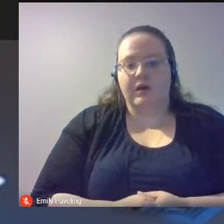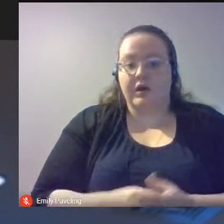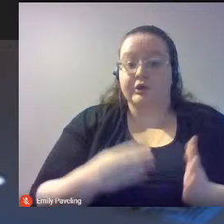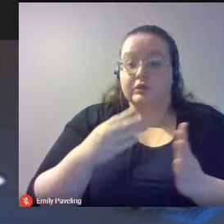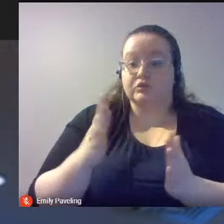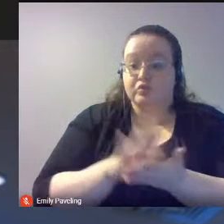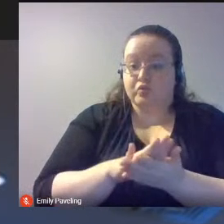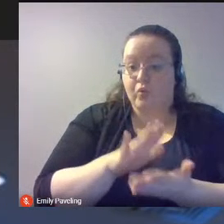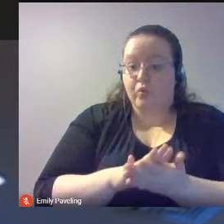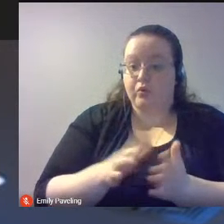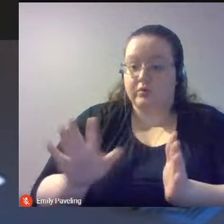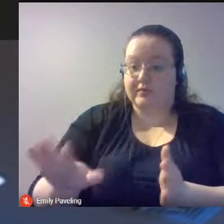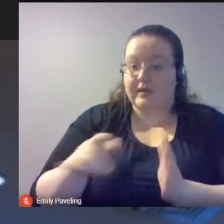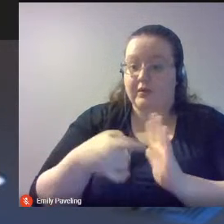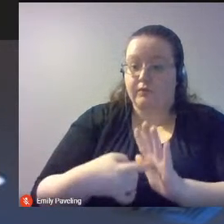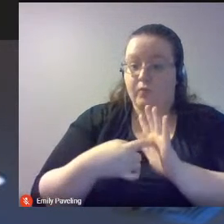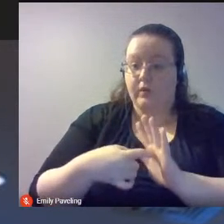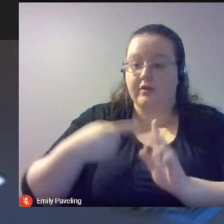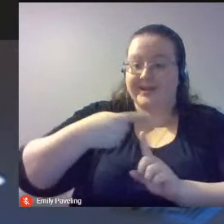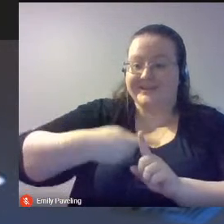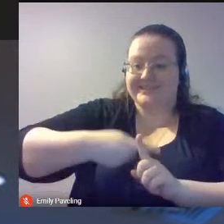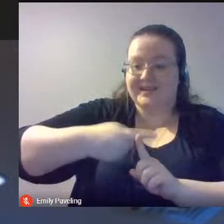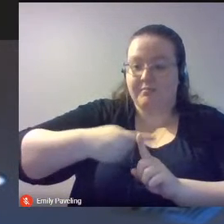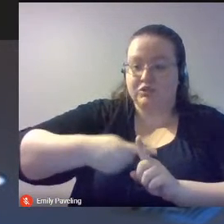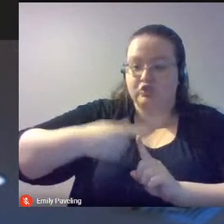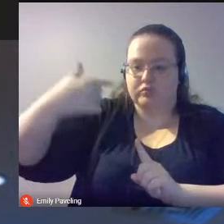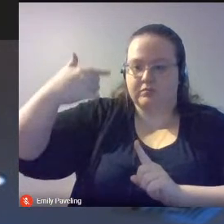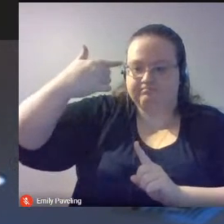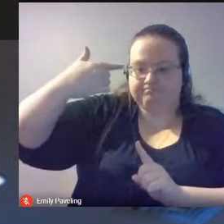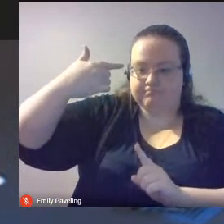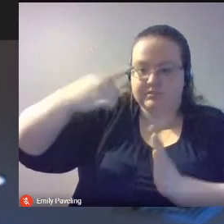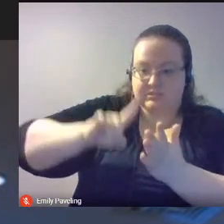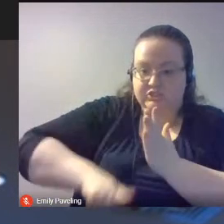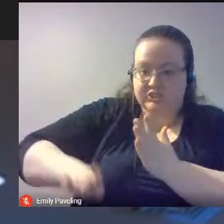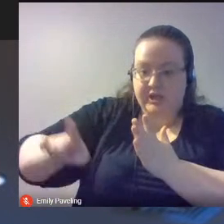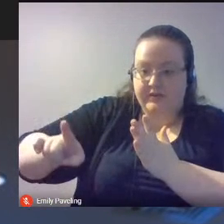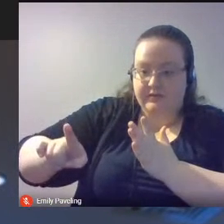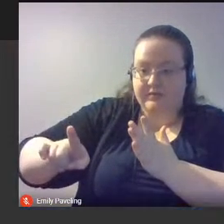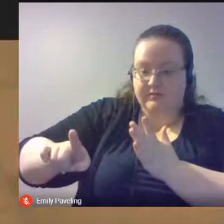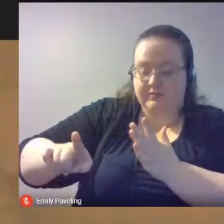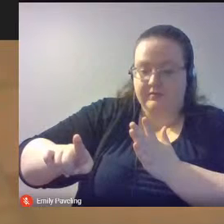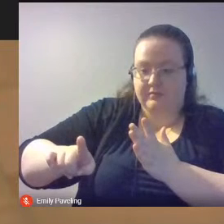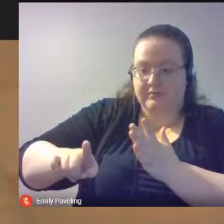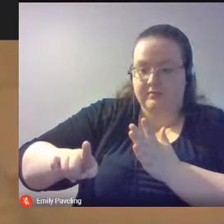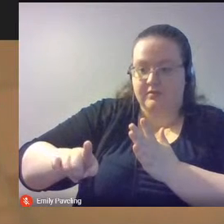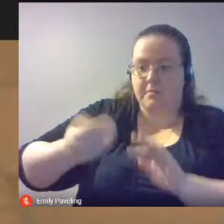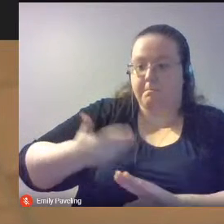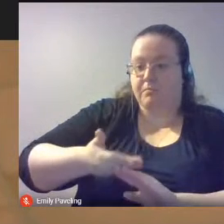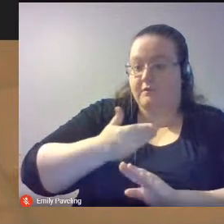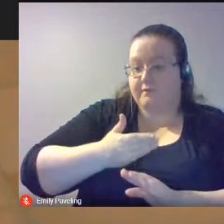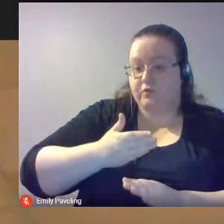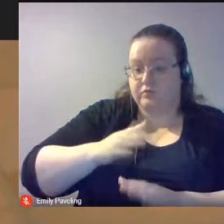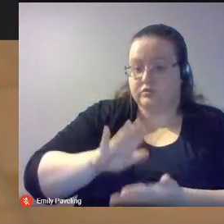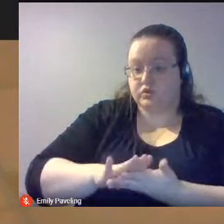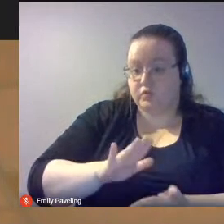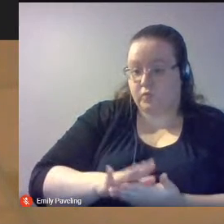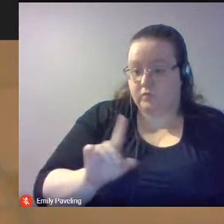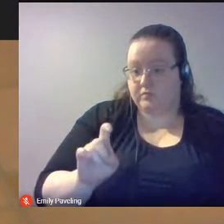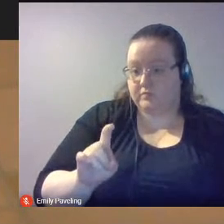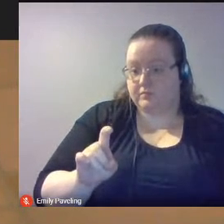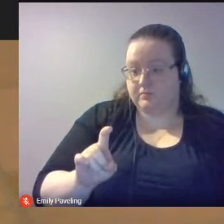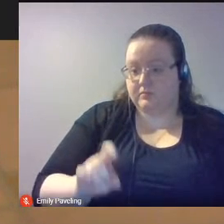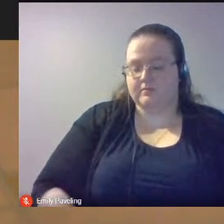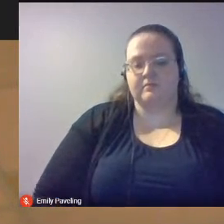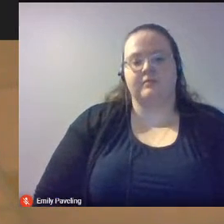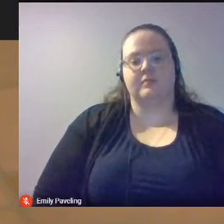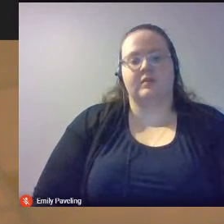temperature before they come into school? Right. So the Ministry of Education requires, as I mentioned,